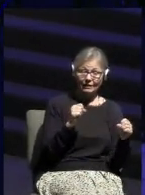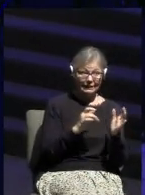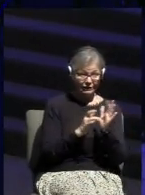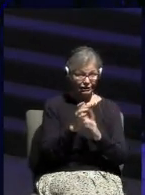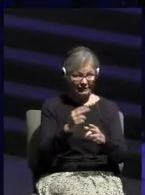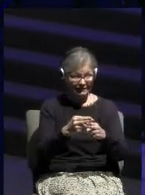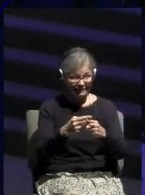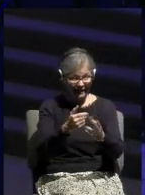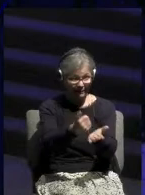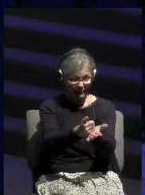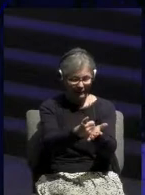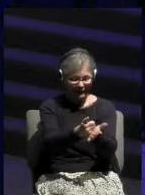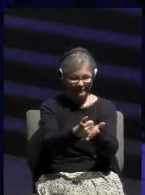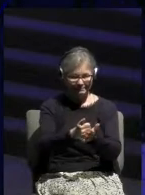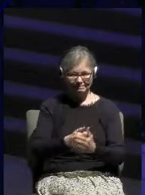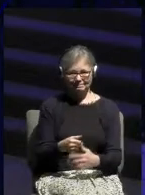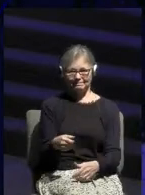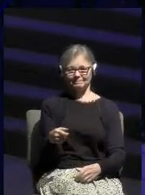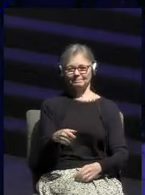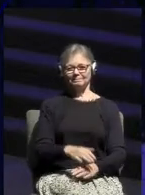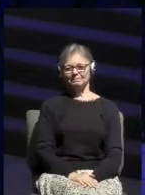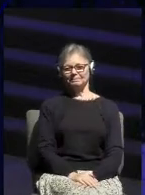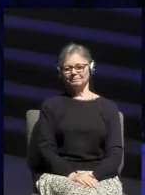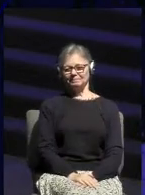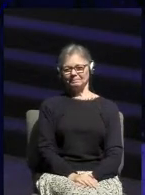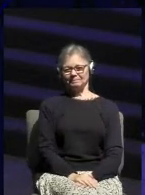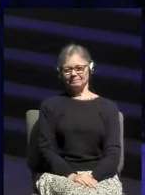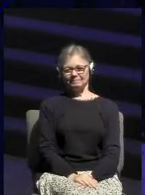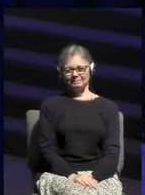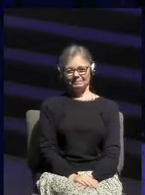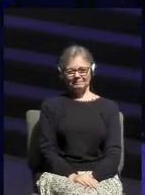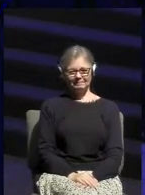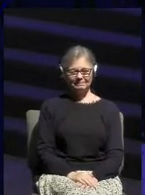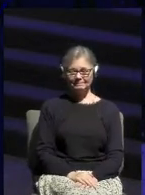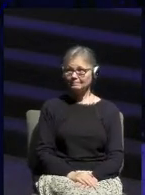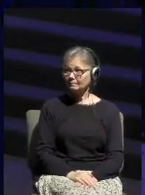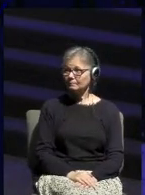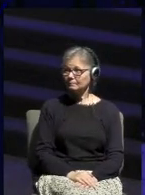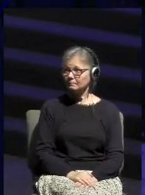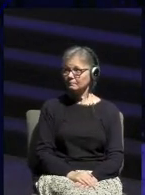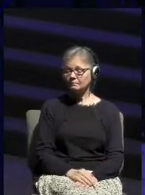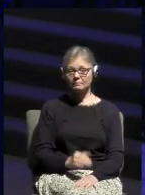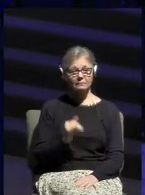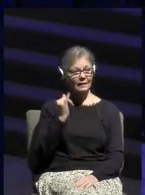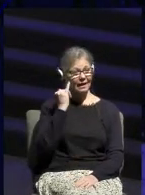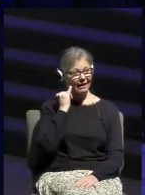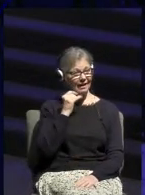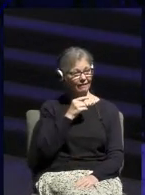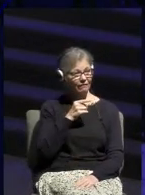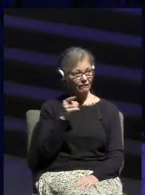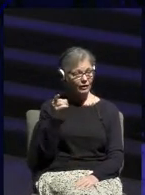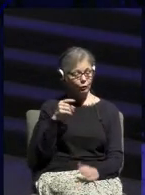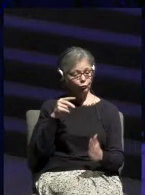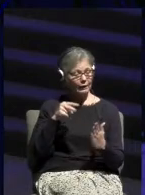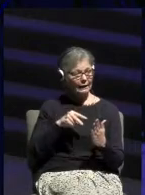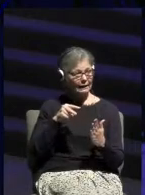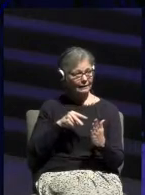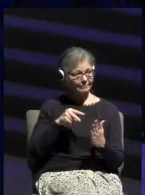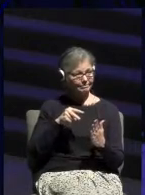say amen. Amen. Amen. If you have spent any time in